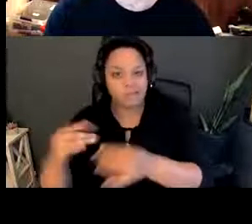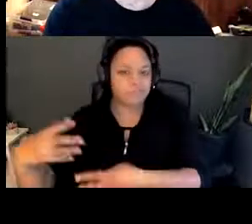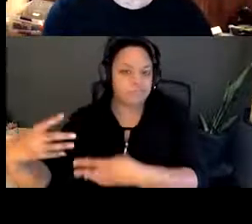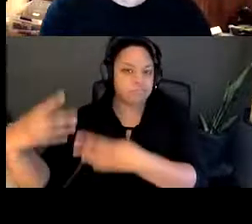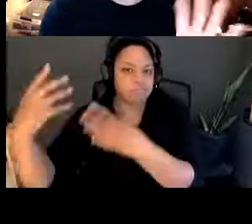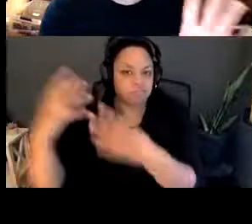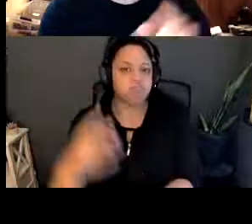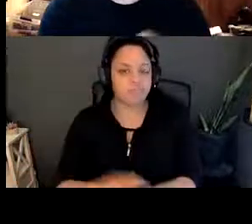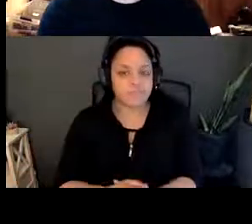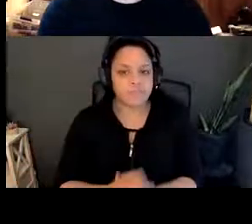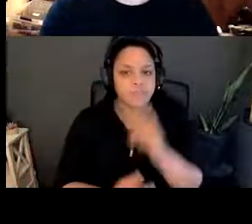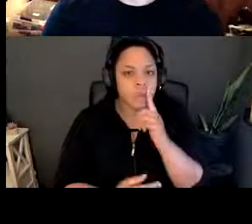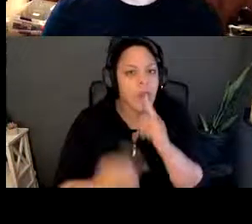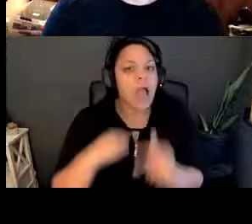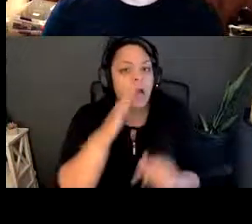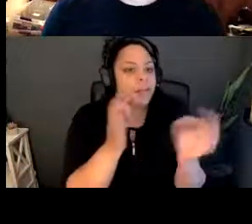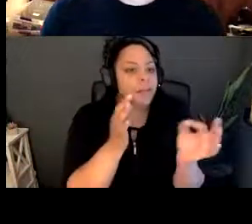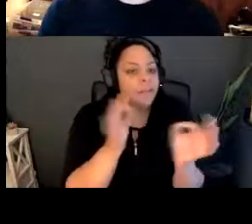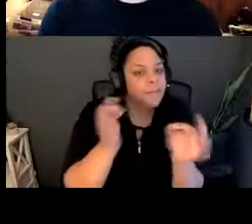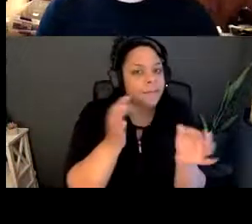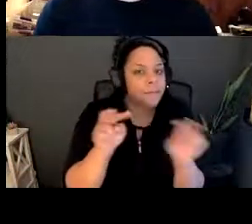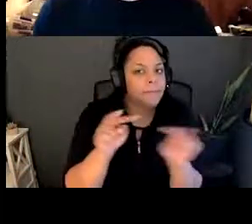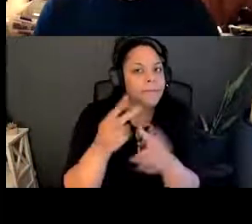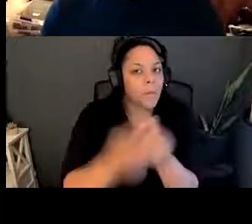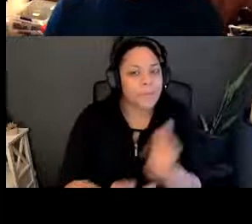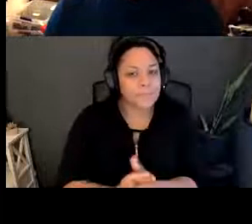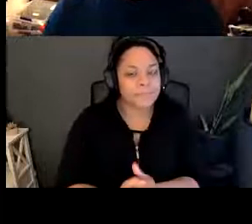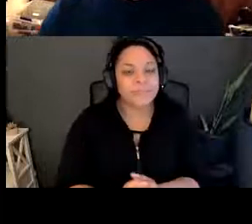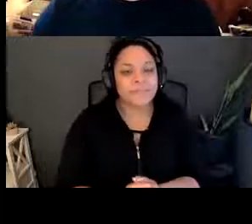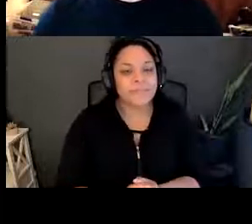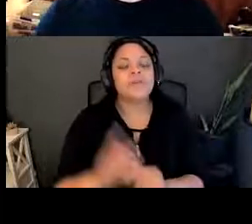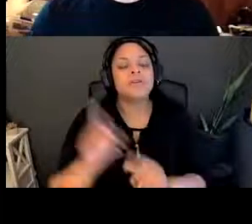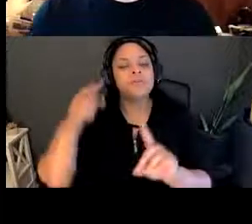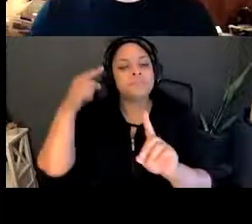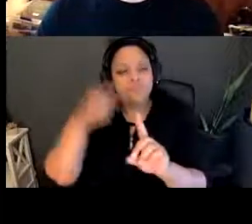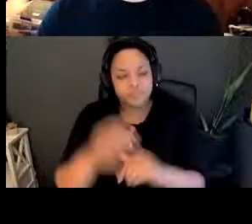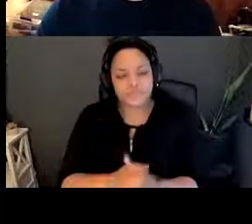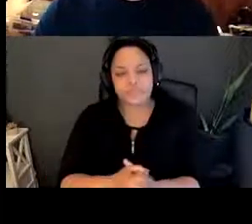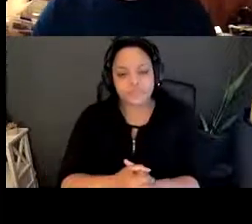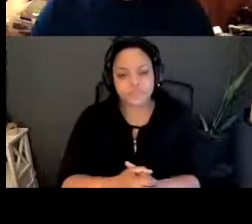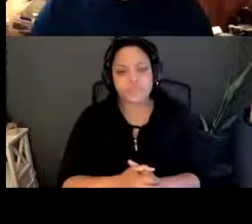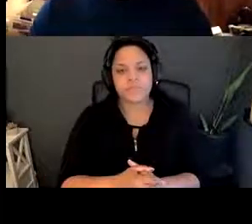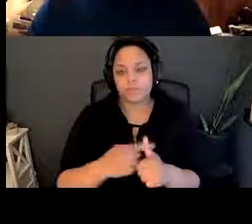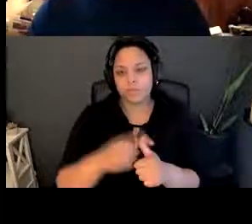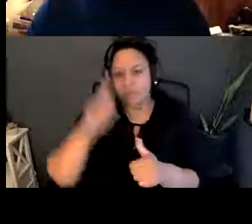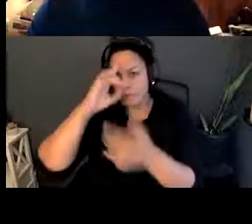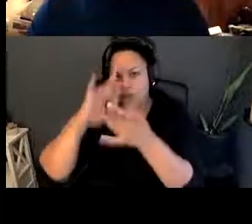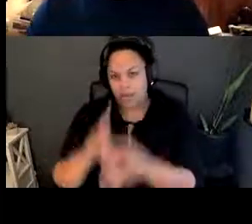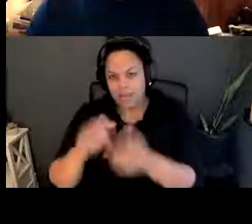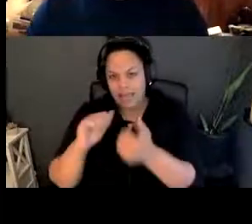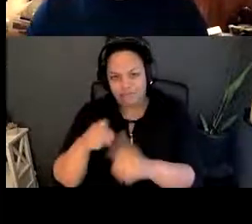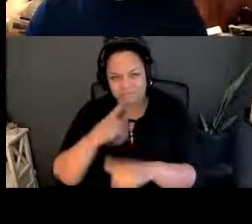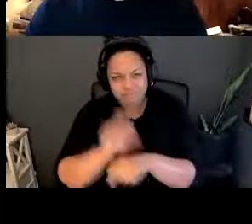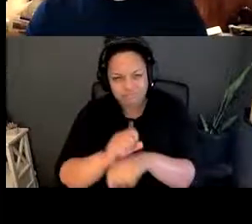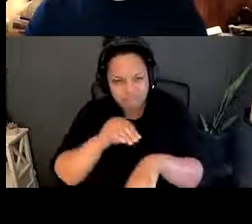we go along. I'm kind of paying attention to that as well. So the first thing that mindfulness, how it exerts its effects, is it